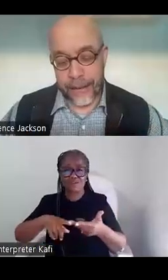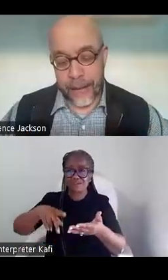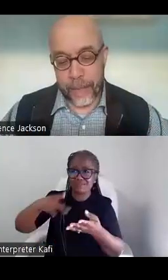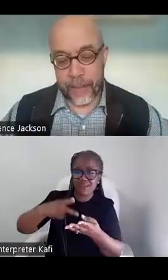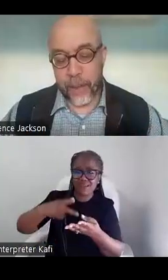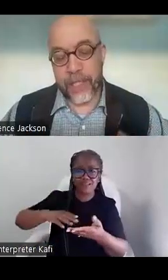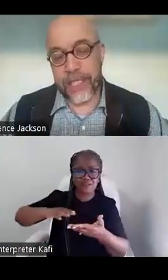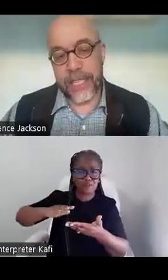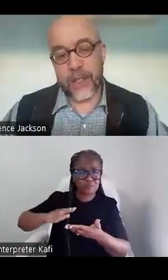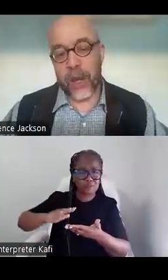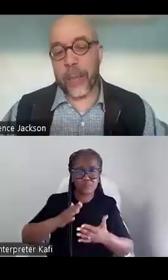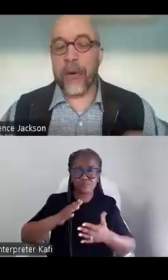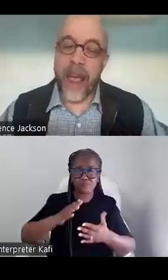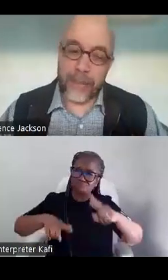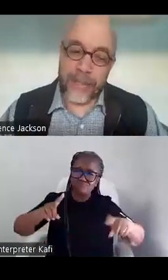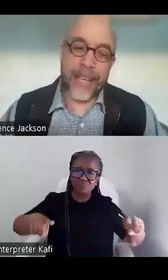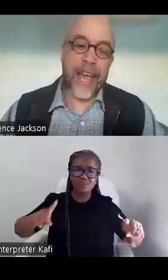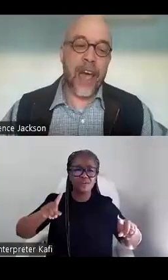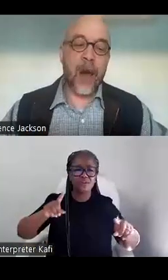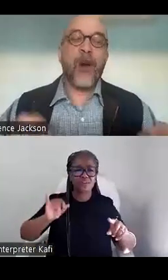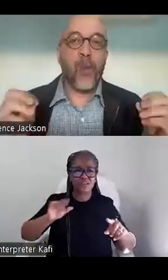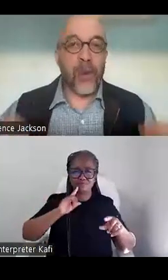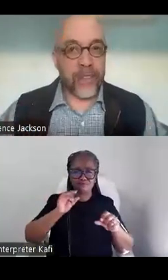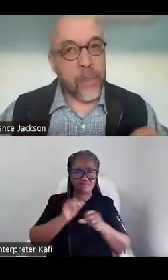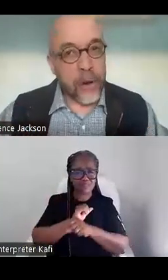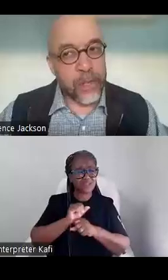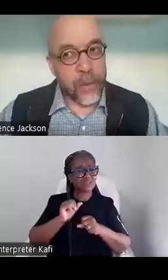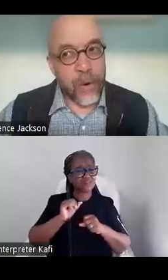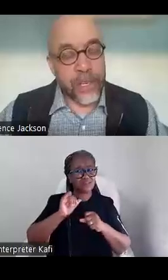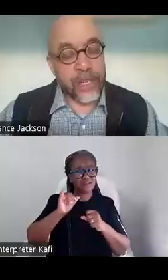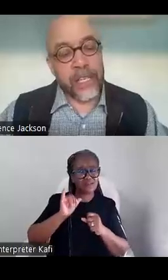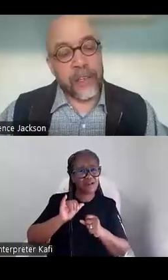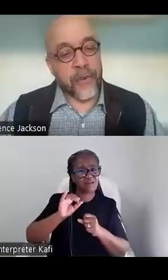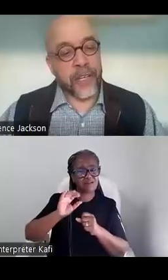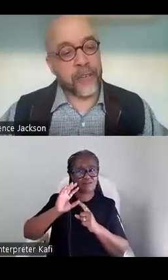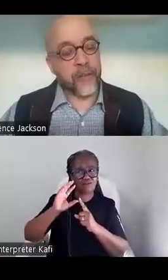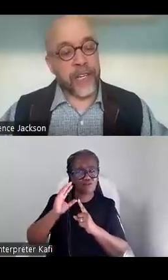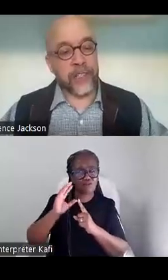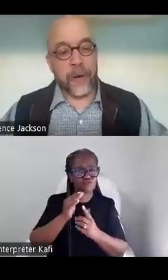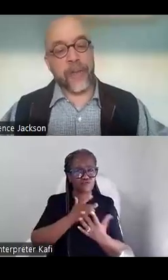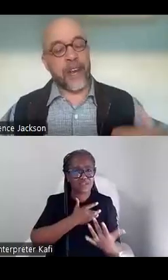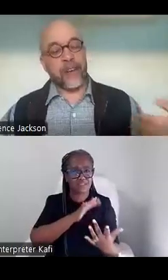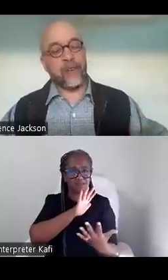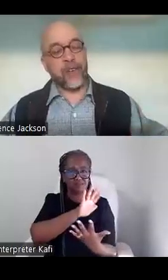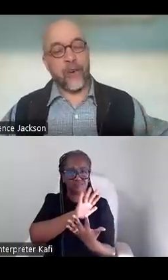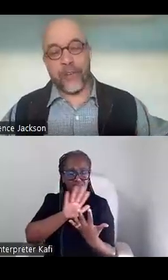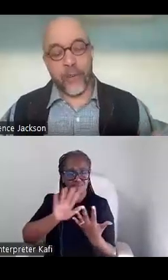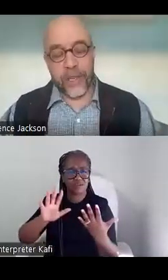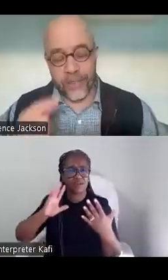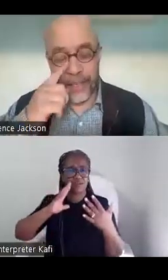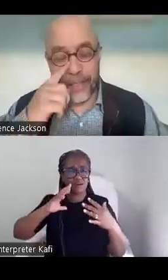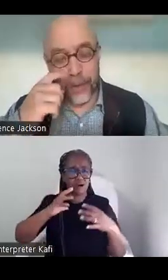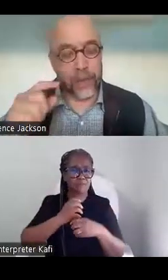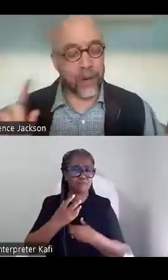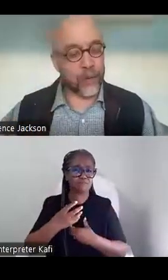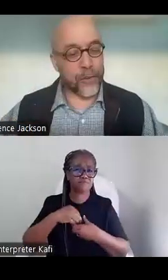in its most succinct way, perhaps, with the Baltimorean E. Franklin Frazier. And I don't know if we